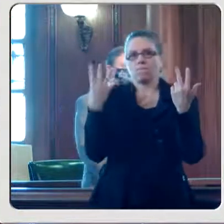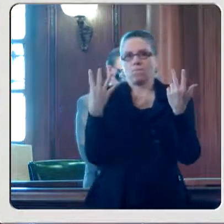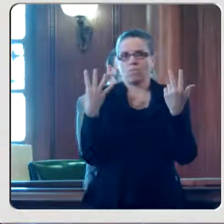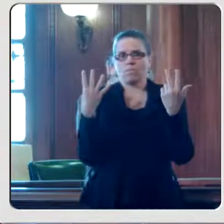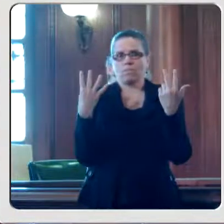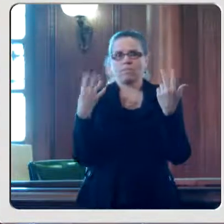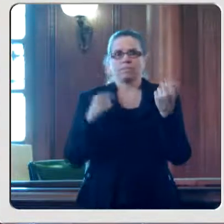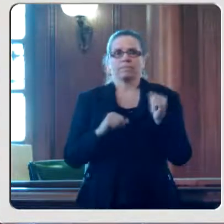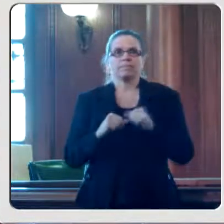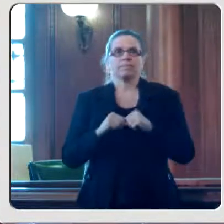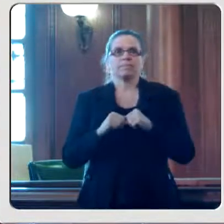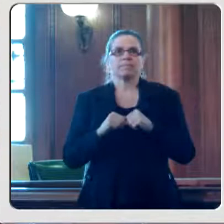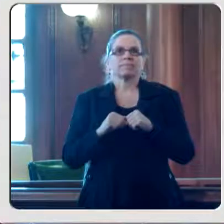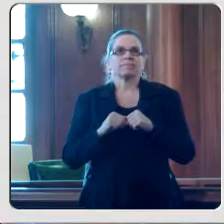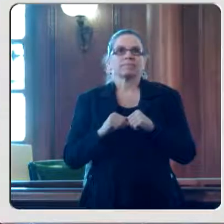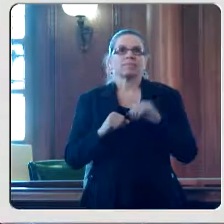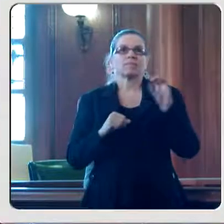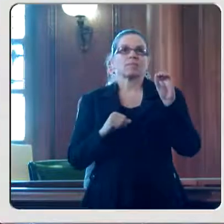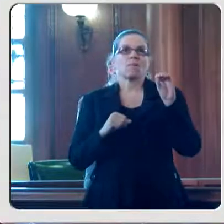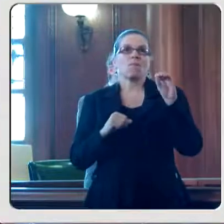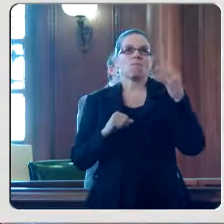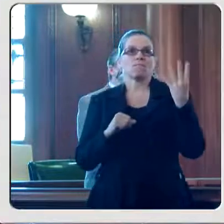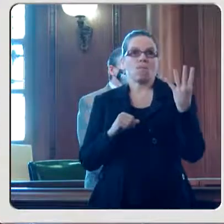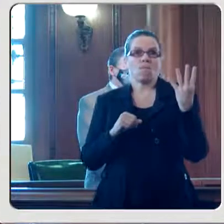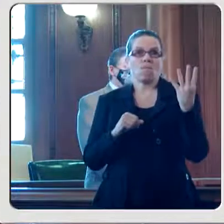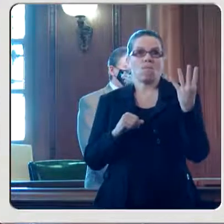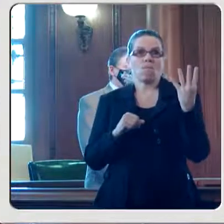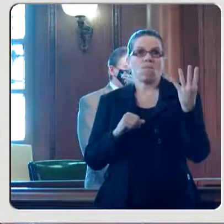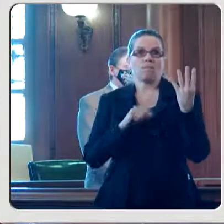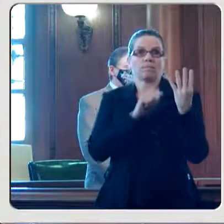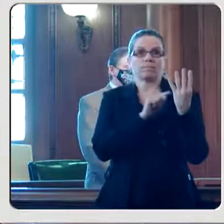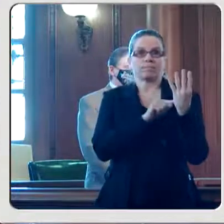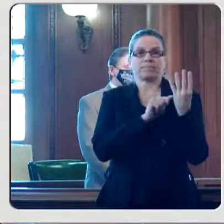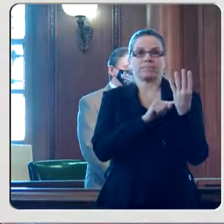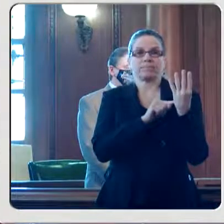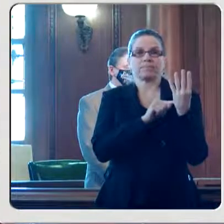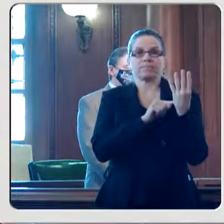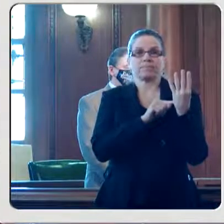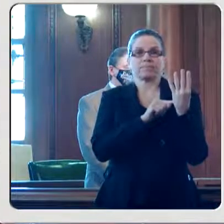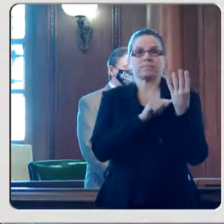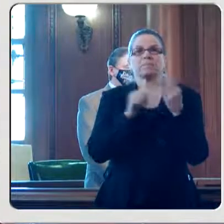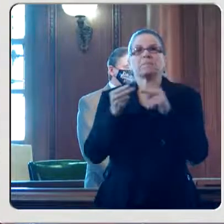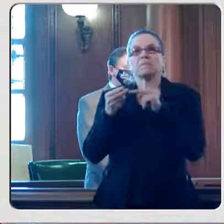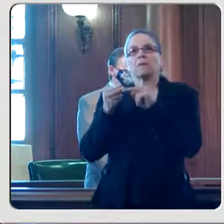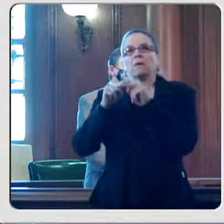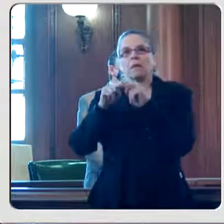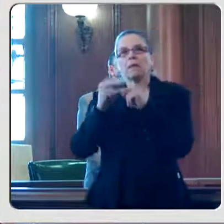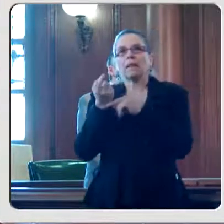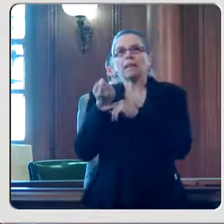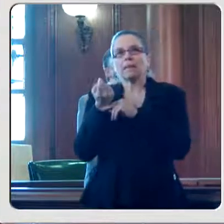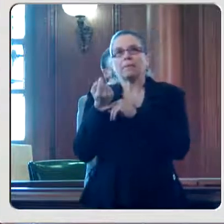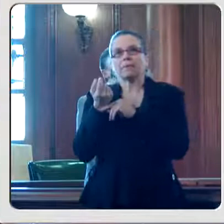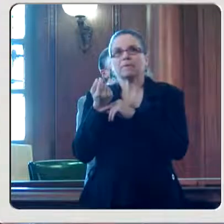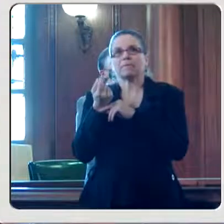1%. 04 had an increase of 1%. There were